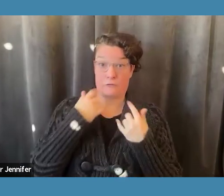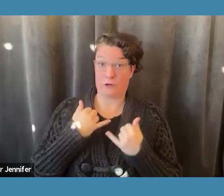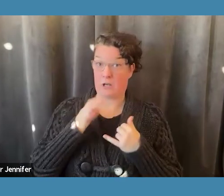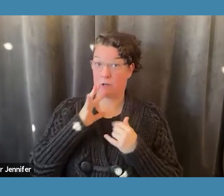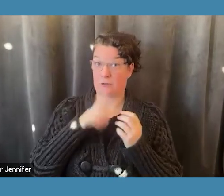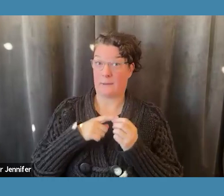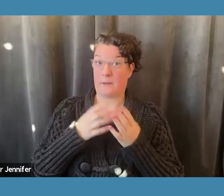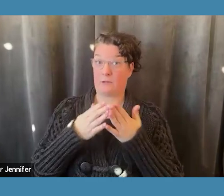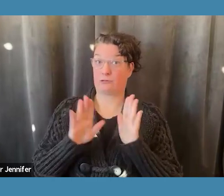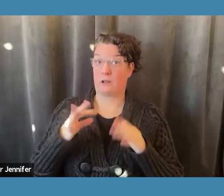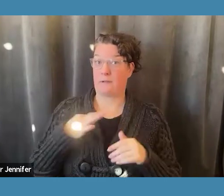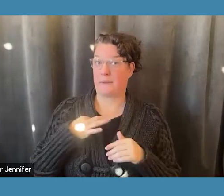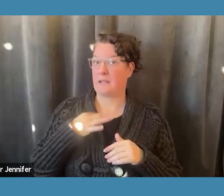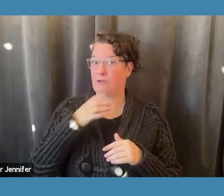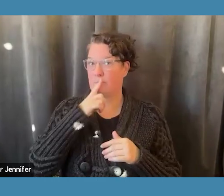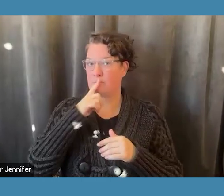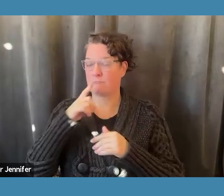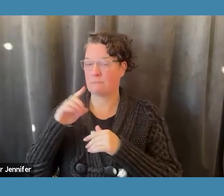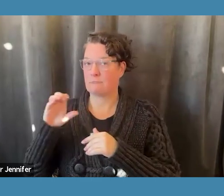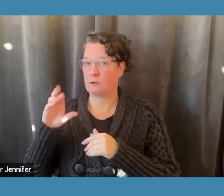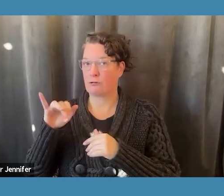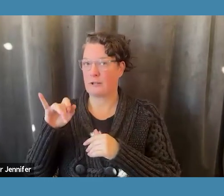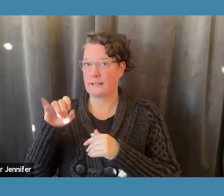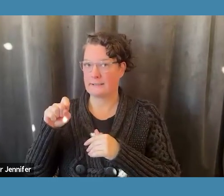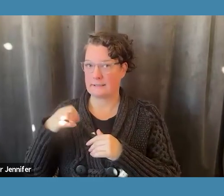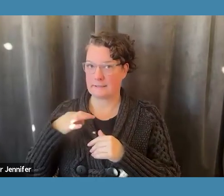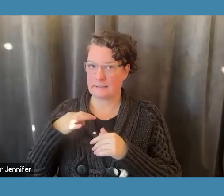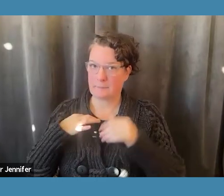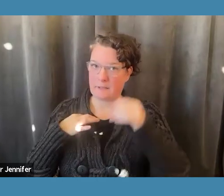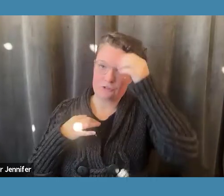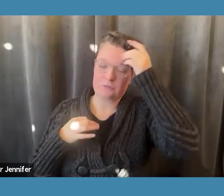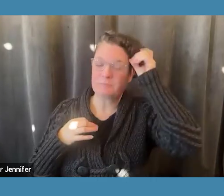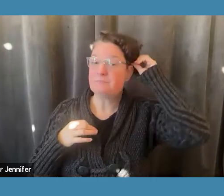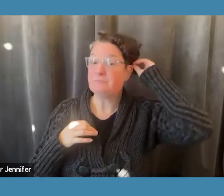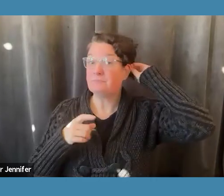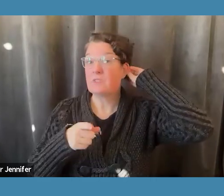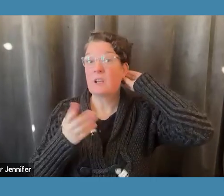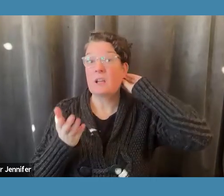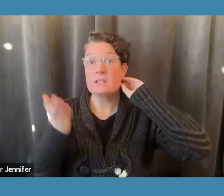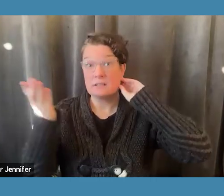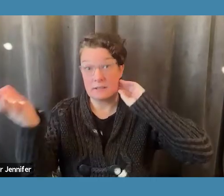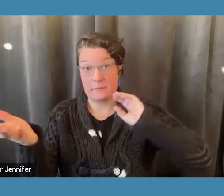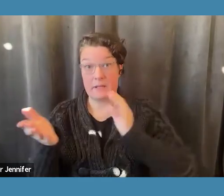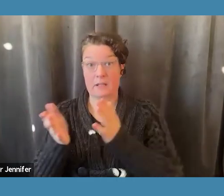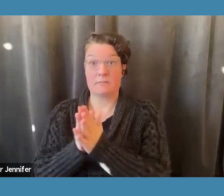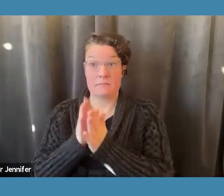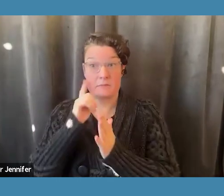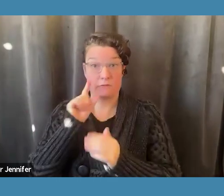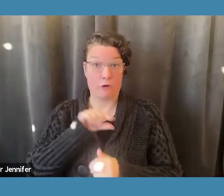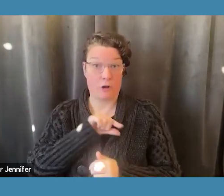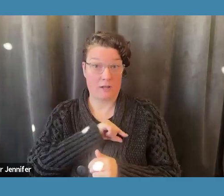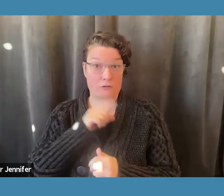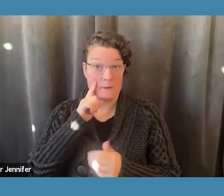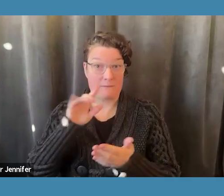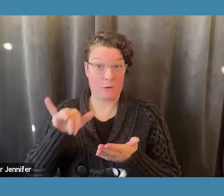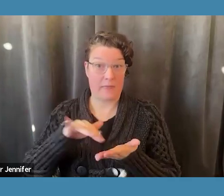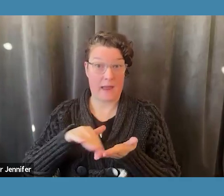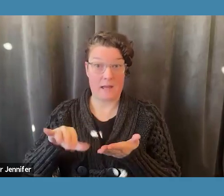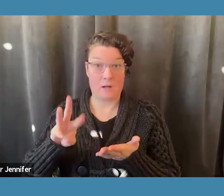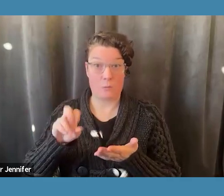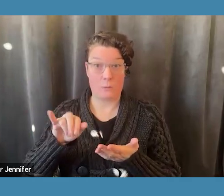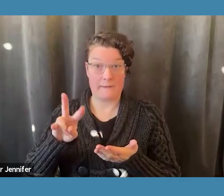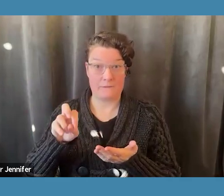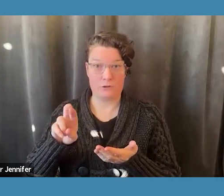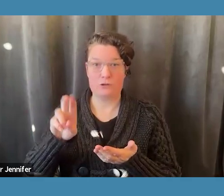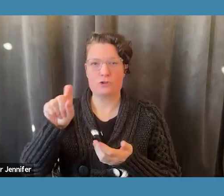applications. When you submit your application for eligibility for the waiver, you are supposed to get an immediate